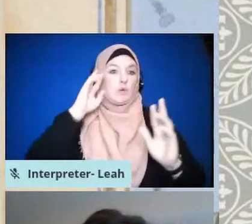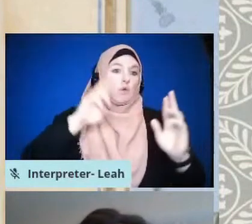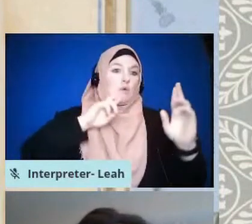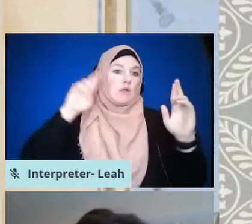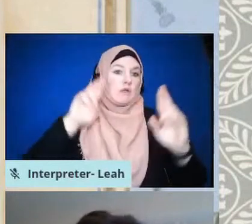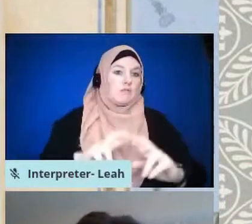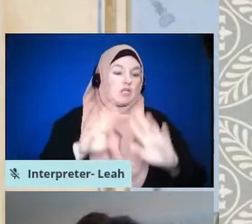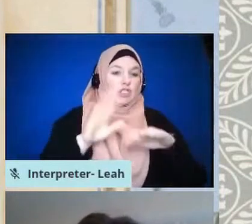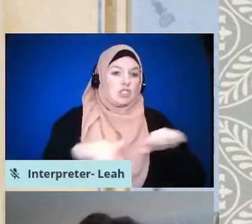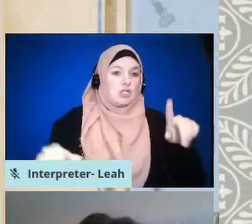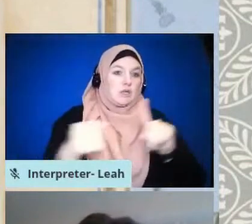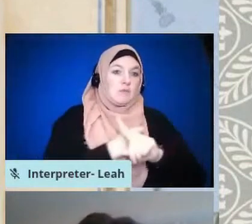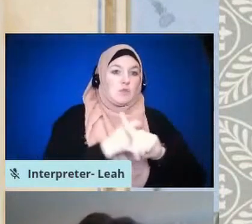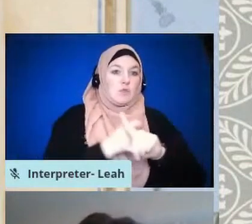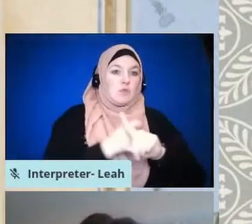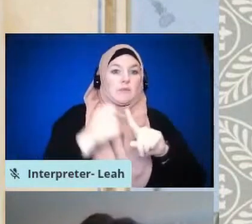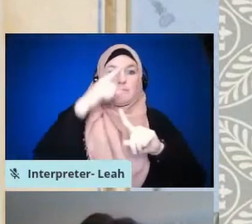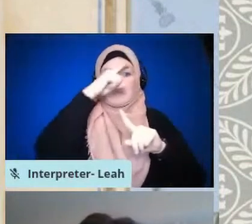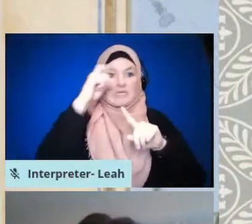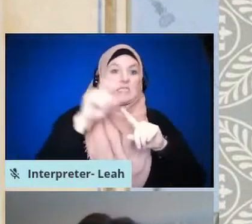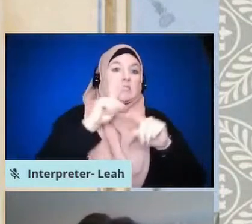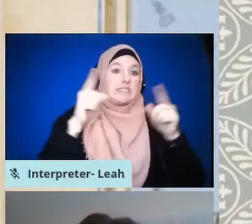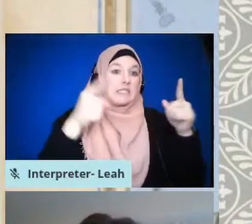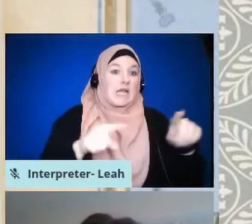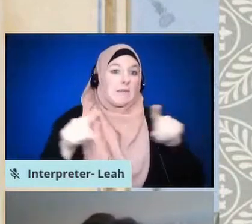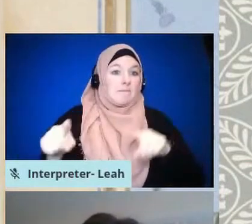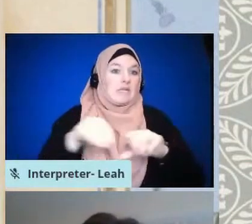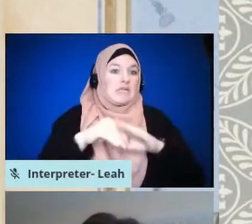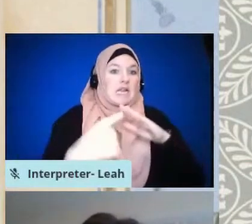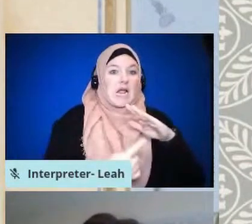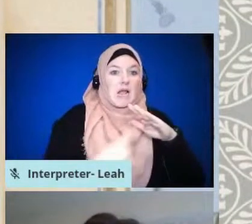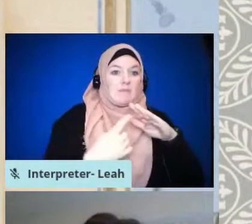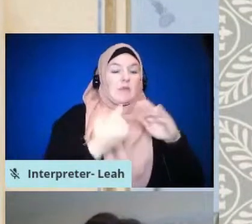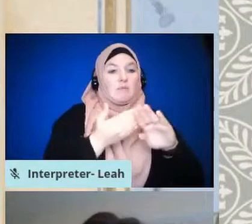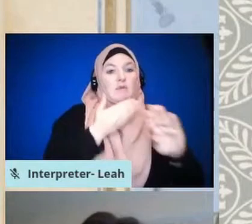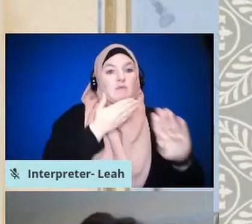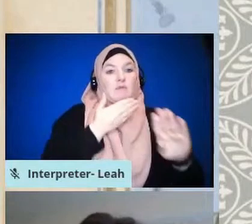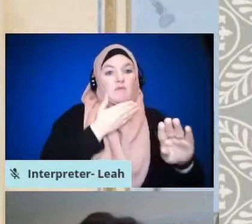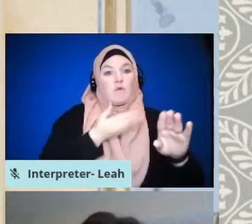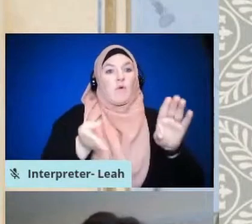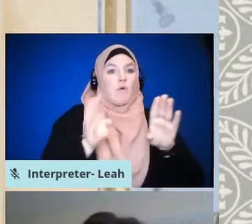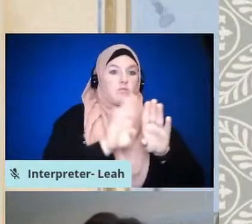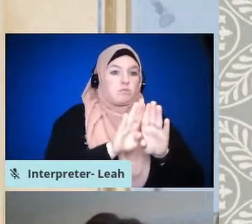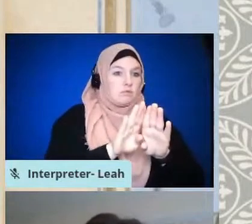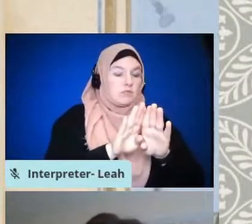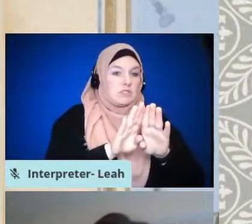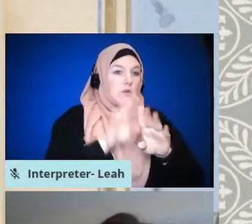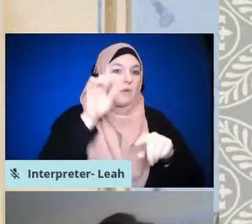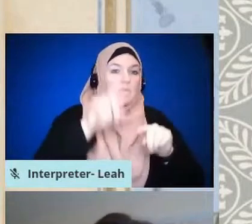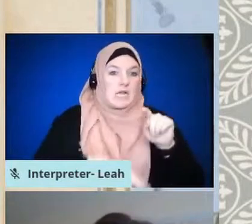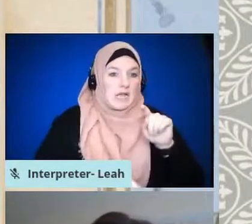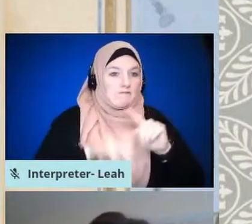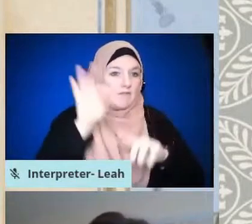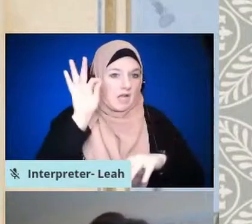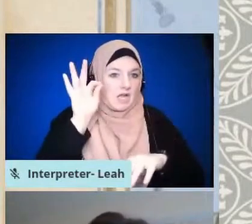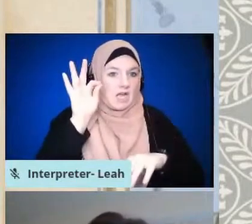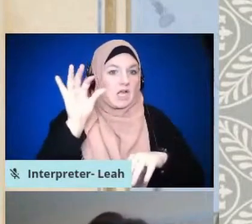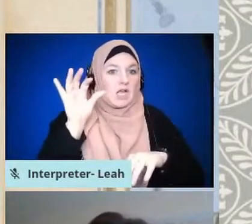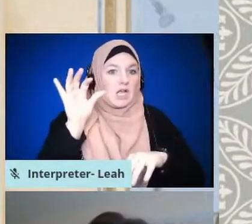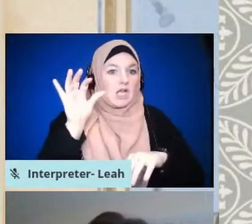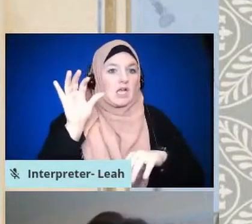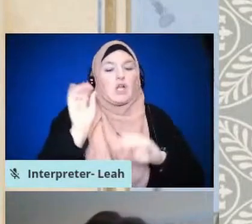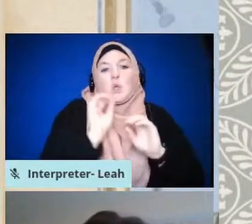child abuse because it is happening in isolation behind doors, and it's undefined. He's like no